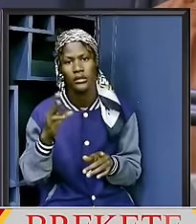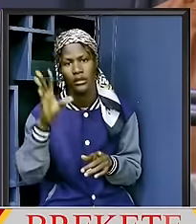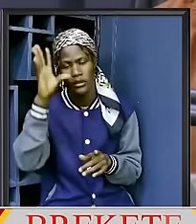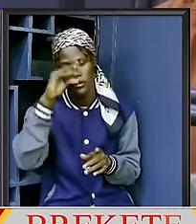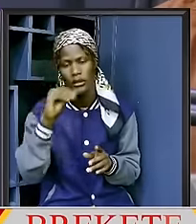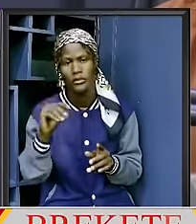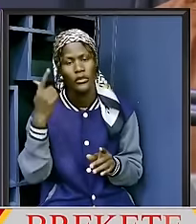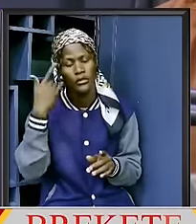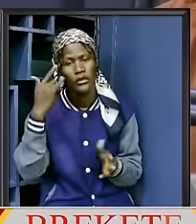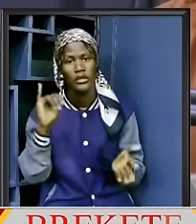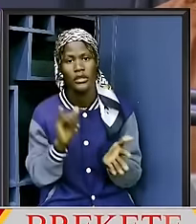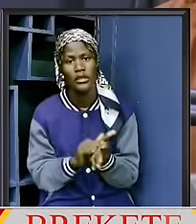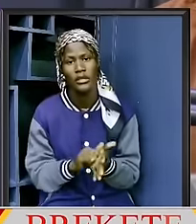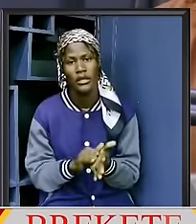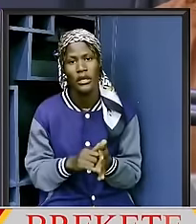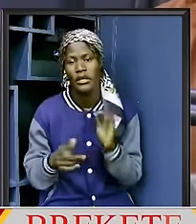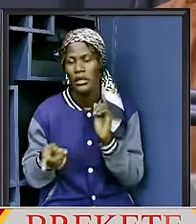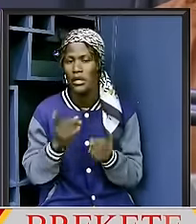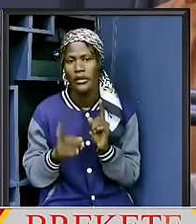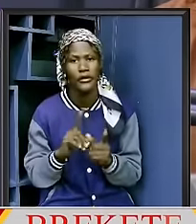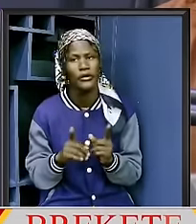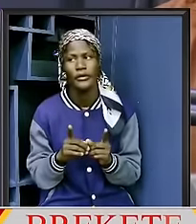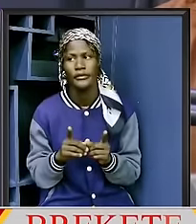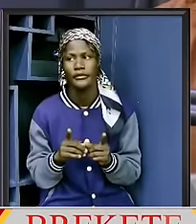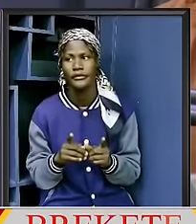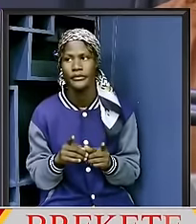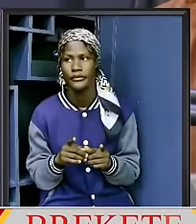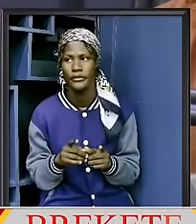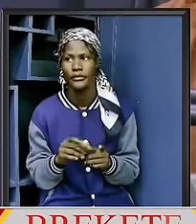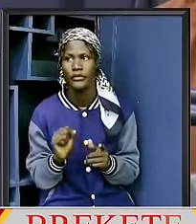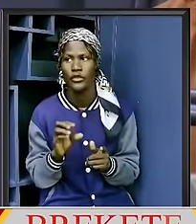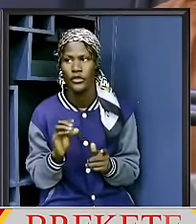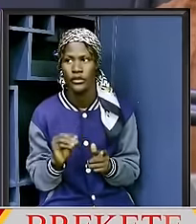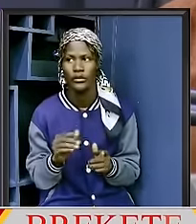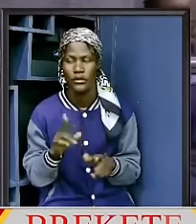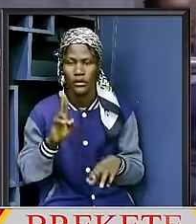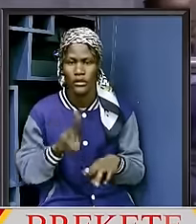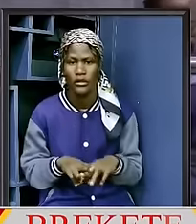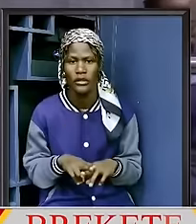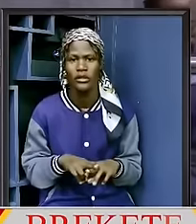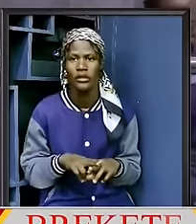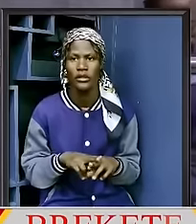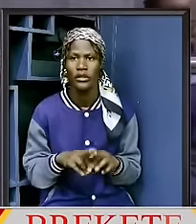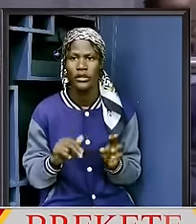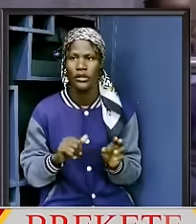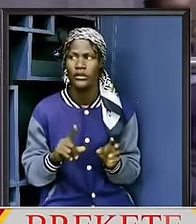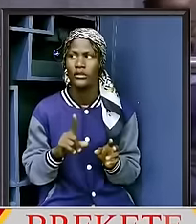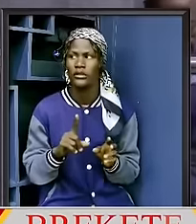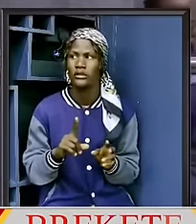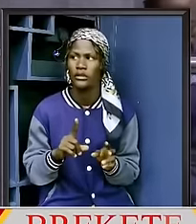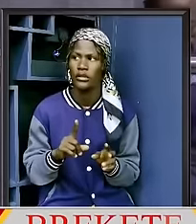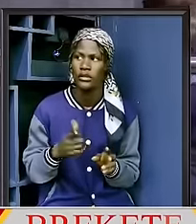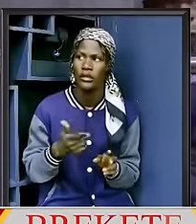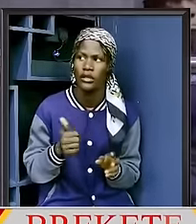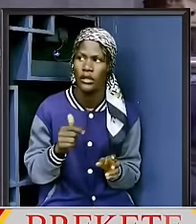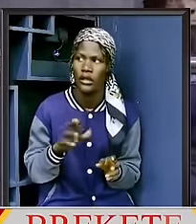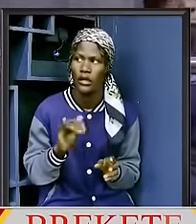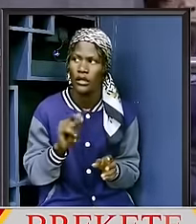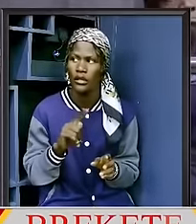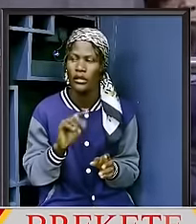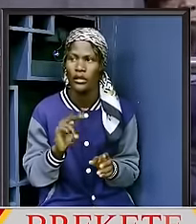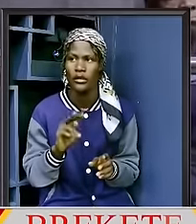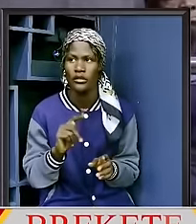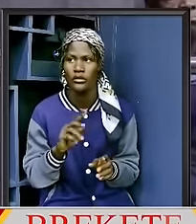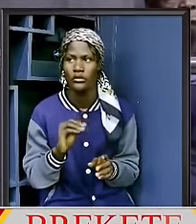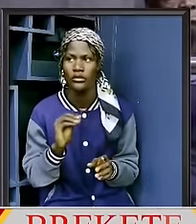That should not go anywhere. So I was sitting down. The guarantor that stood for me at Trade and